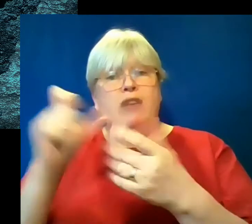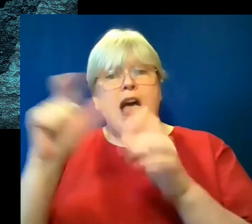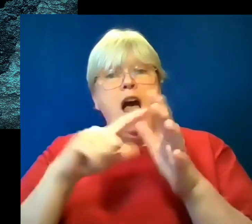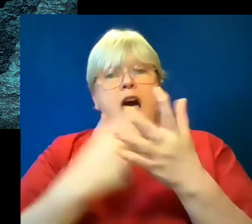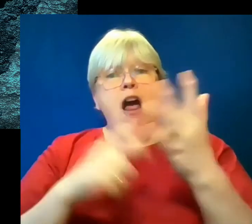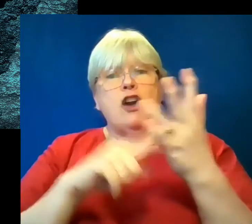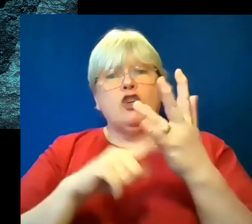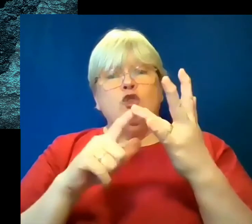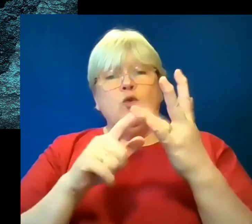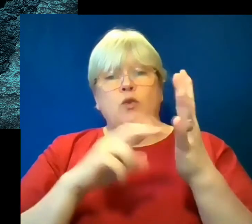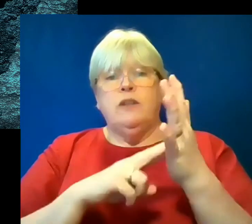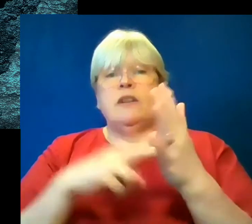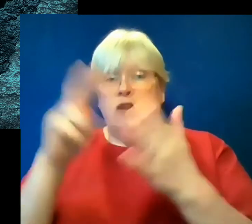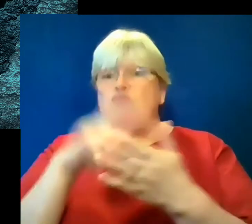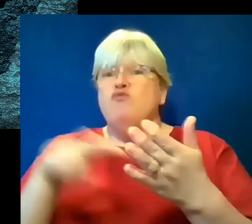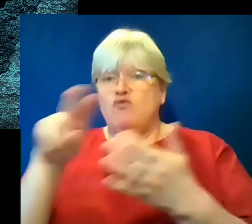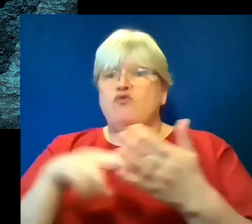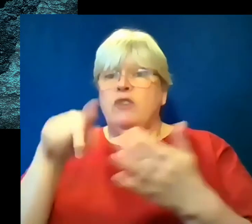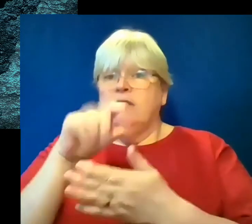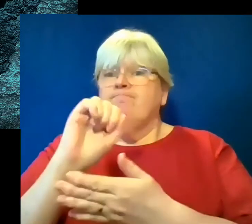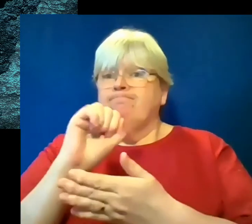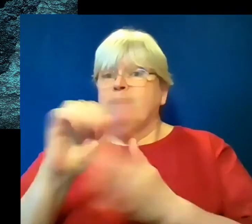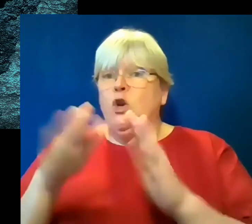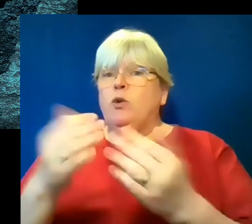haven't read them, those are spectacular books.